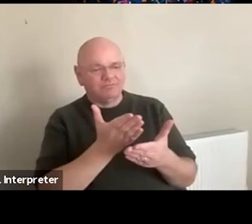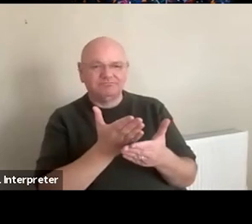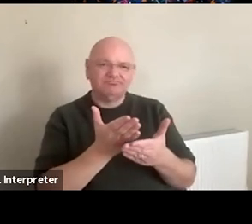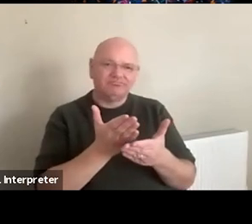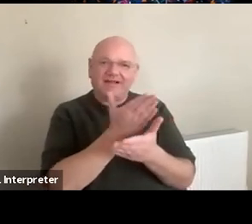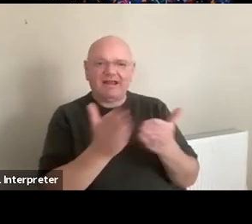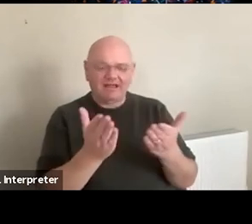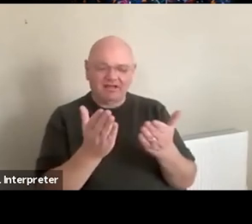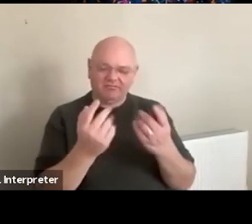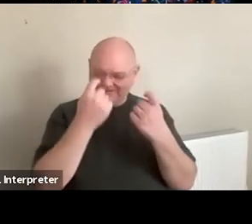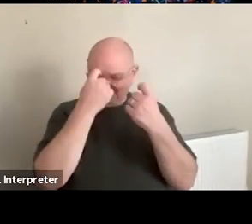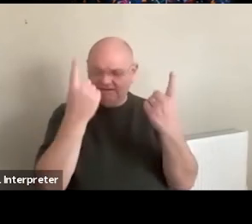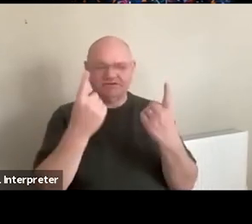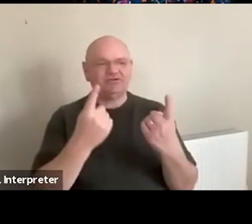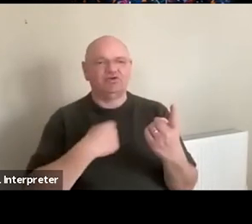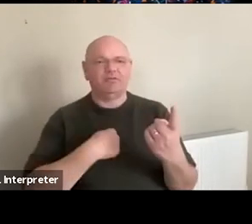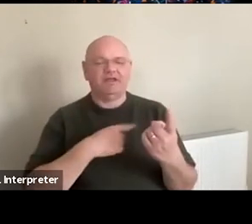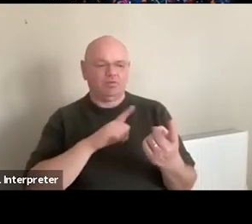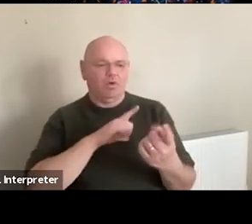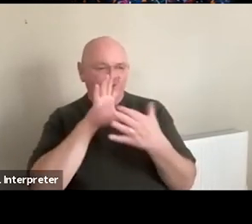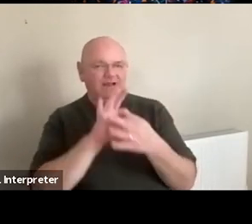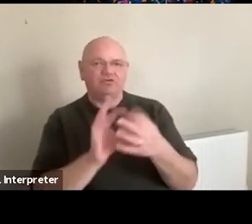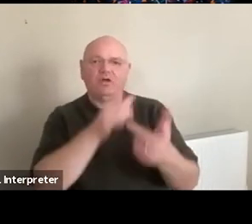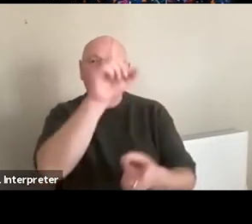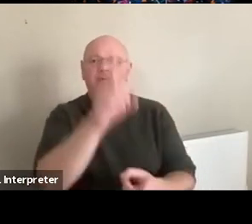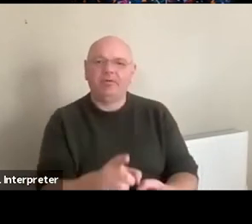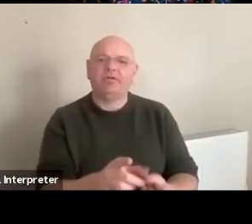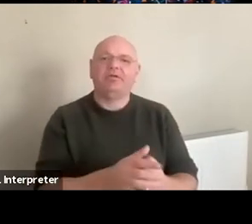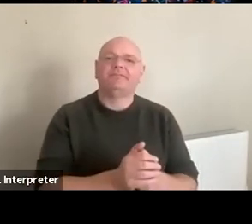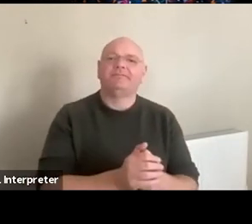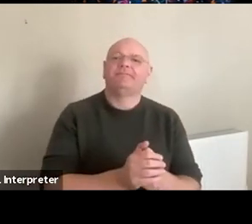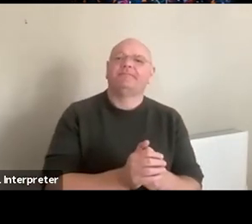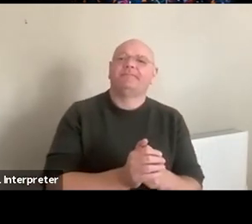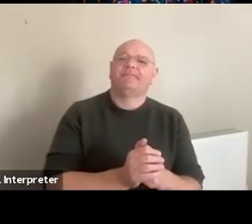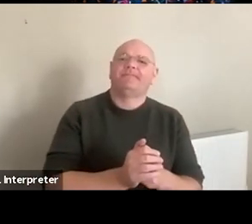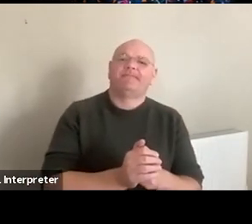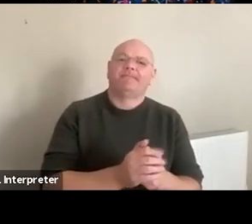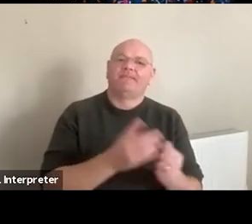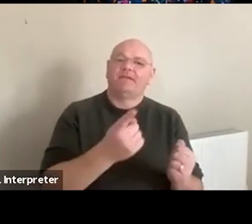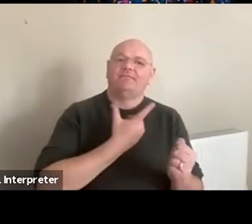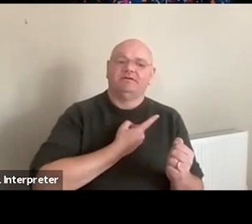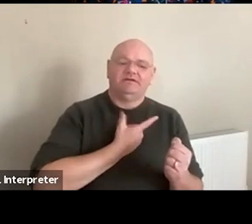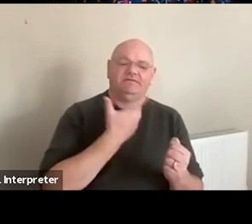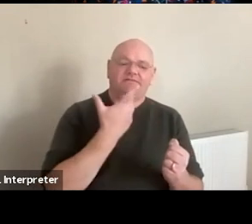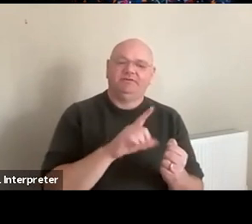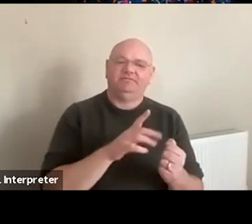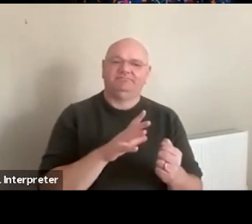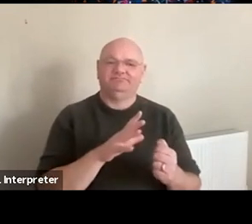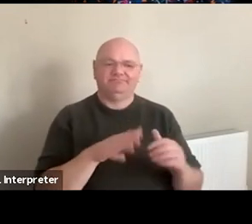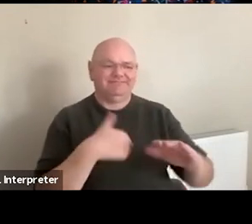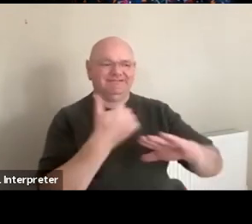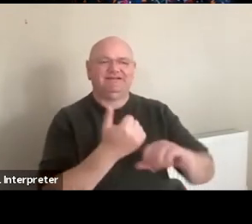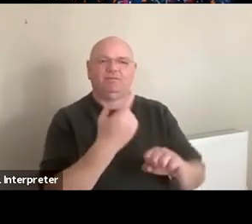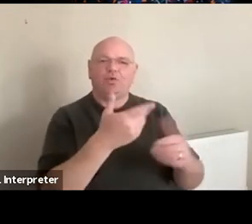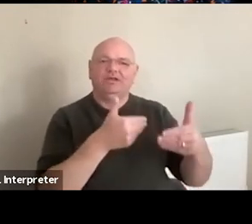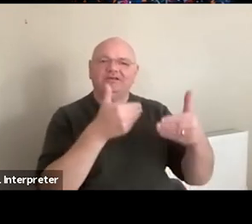with other people. I'm thinking about how, and I had this, I did this session where I created this sort of framework where, you know,